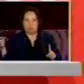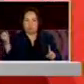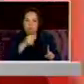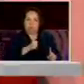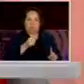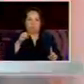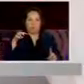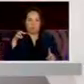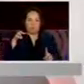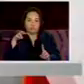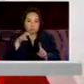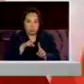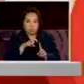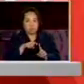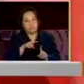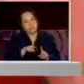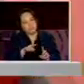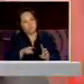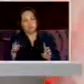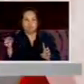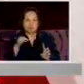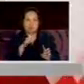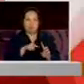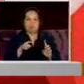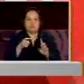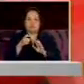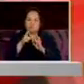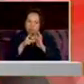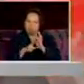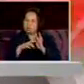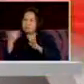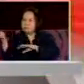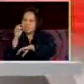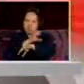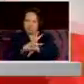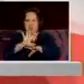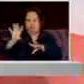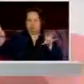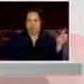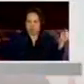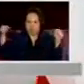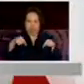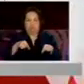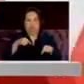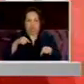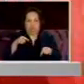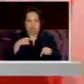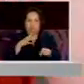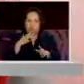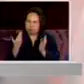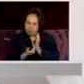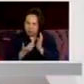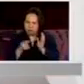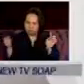of lawyers and not on the analysis of their spokesmen, on submitted evidence and not on